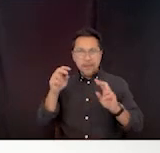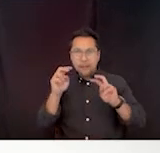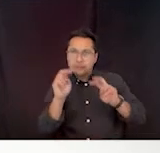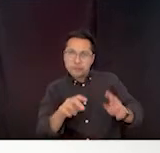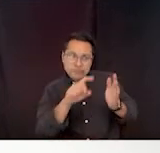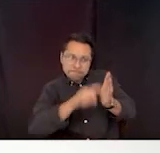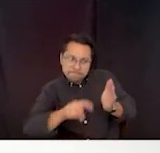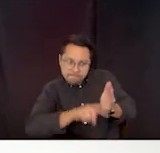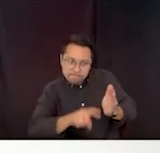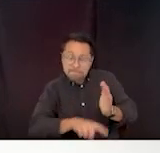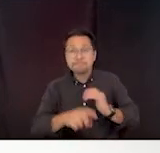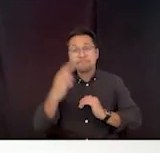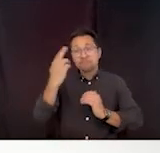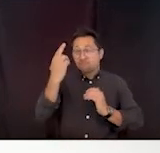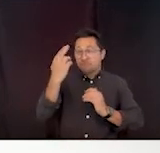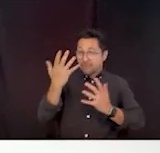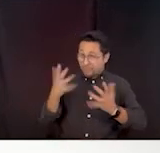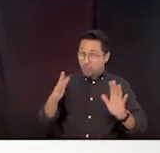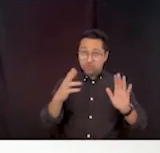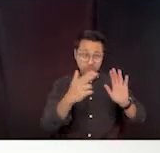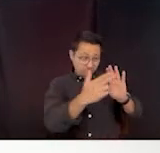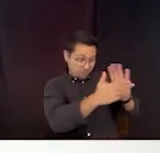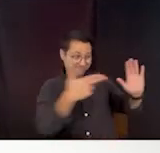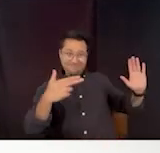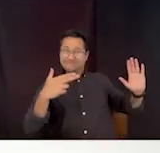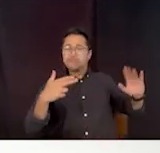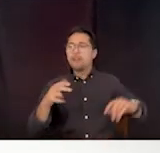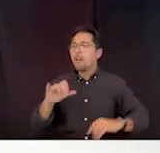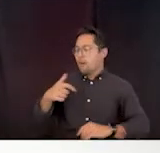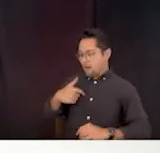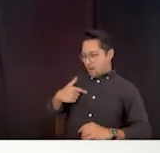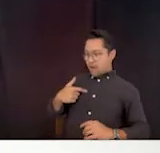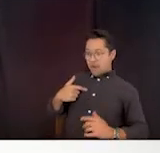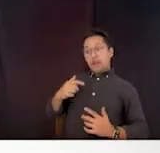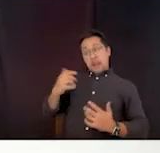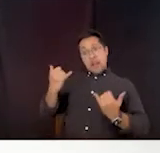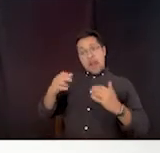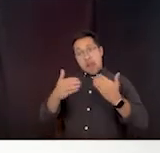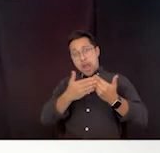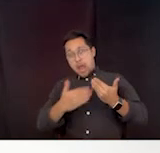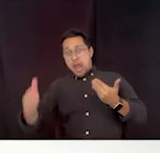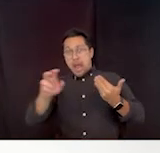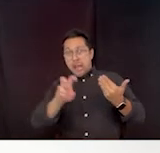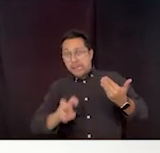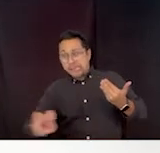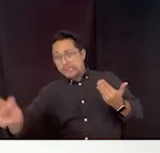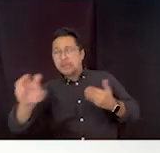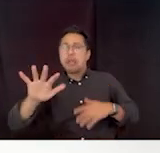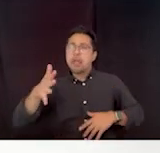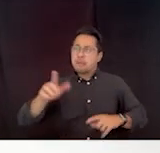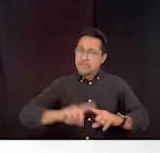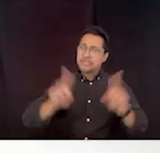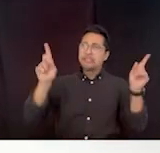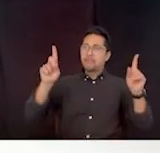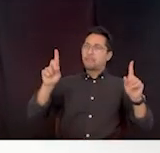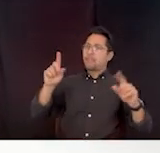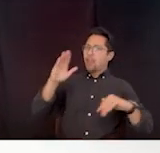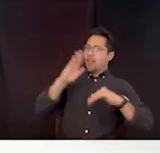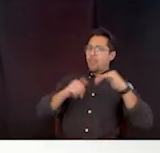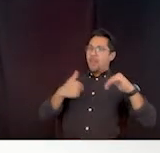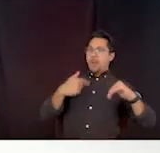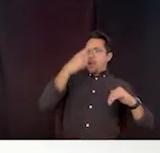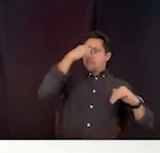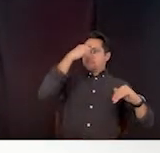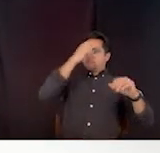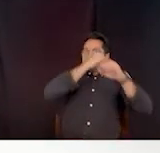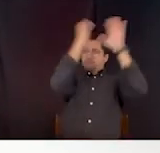we've gotten a diagnosis, we're kind of thinking, okay, my parenting journey is going to look a little bit different than what I thought it was going to look like. Okay, I've